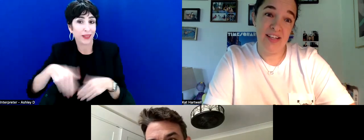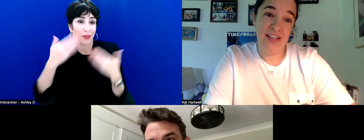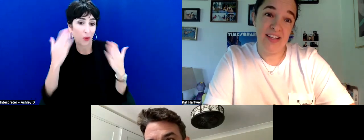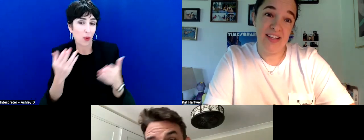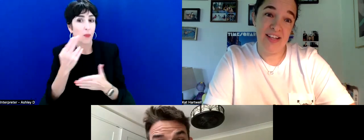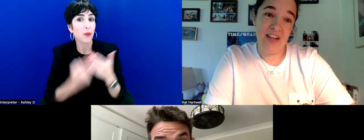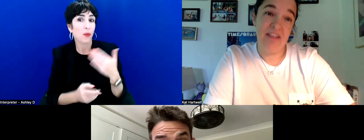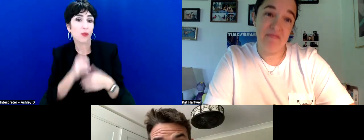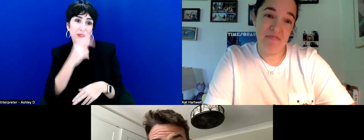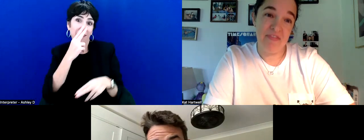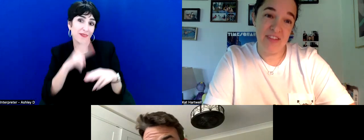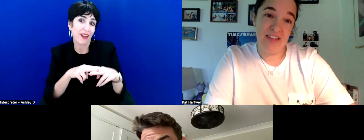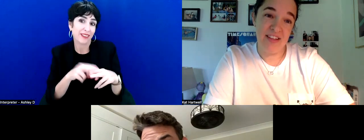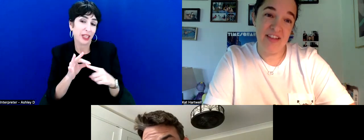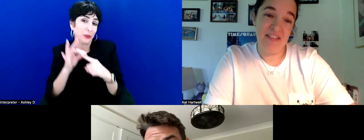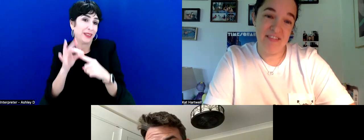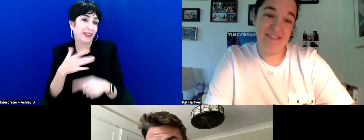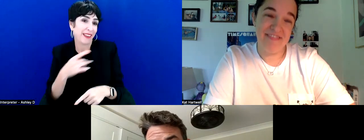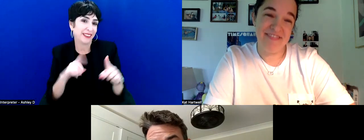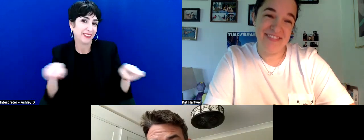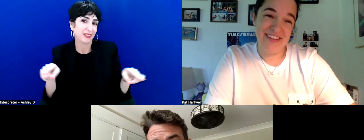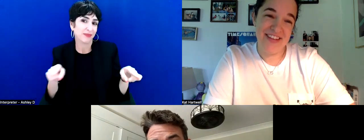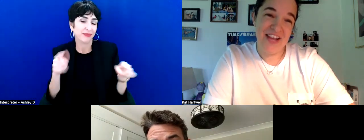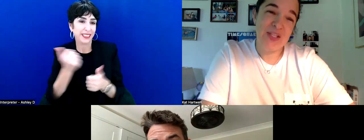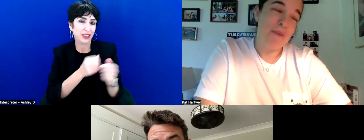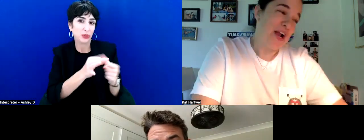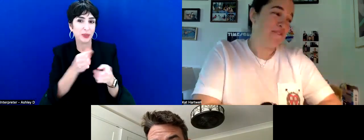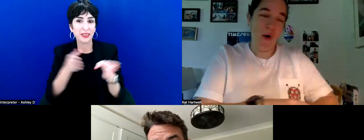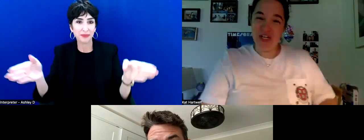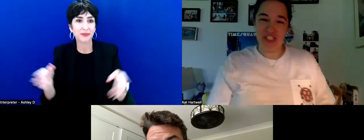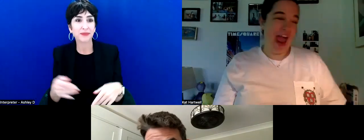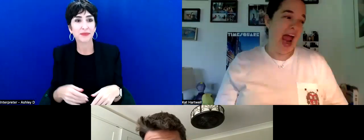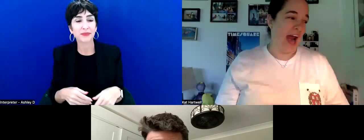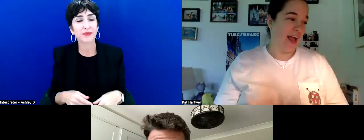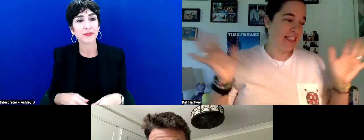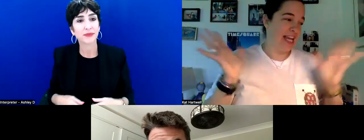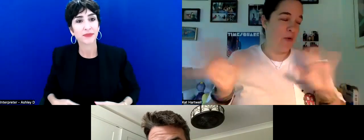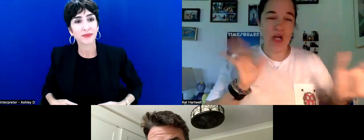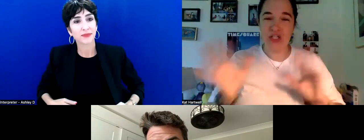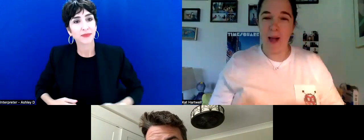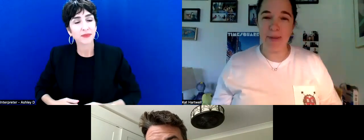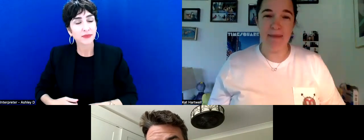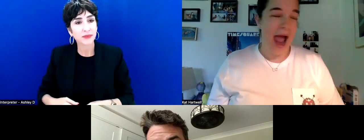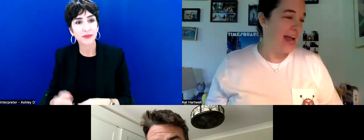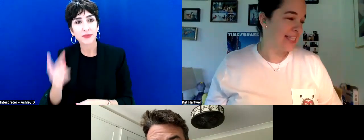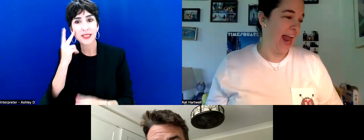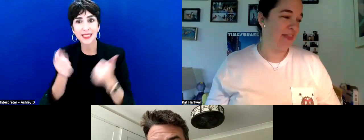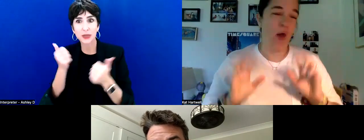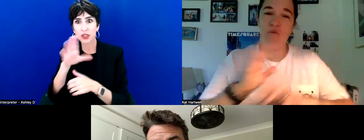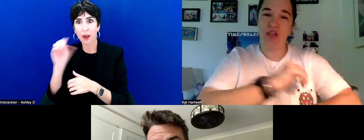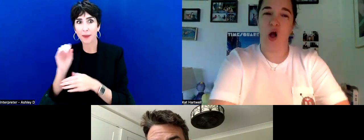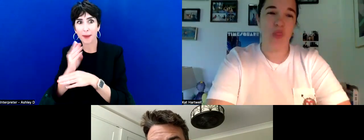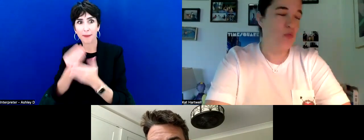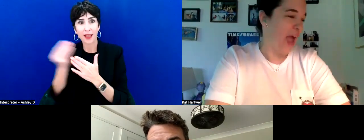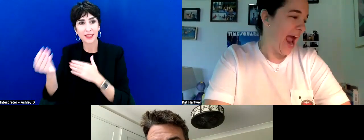both quite fun and unique, I think, in different ways. And Yeah, I think looking that forward to that. The which company buys them, and